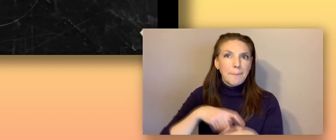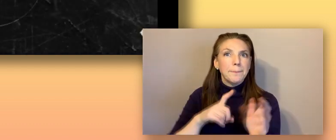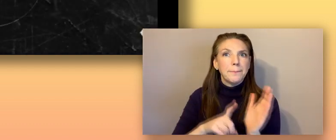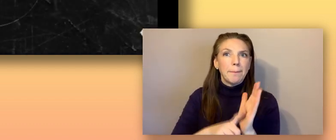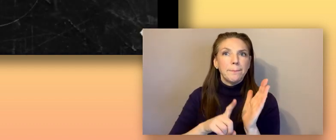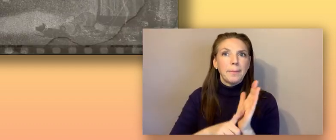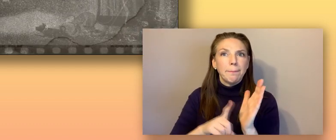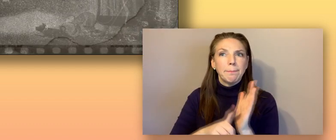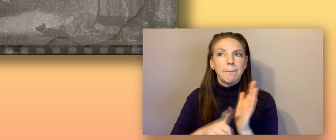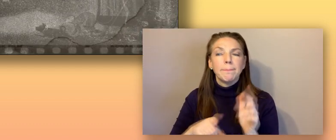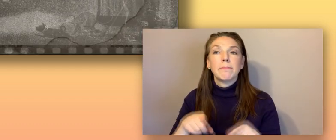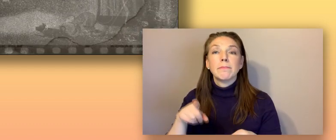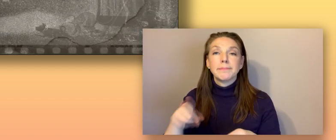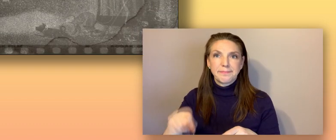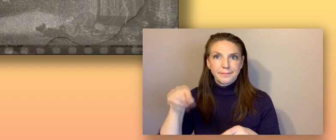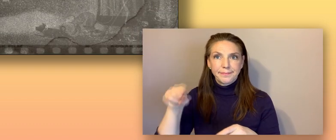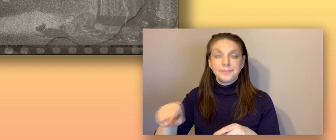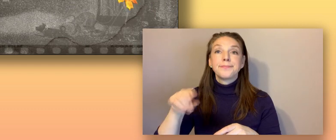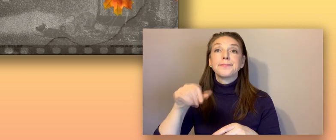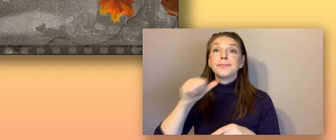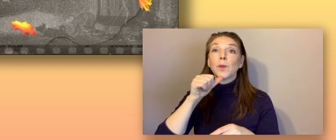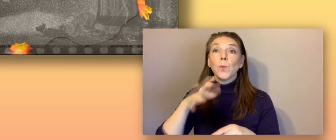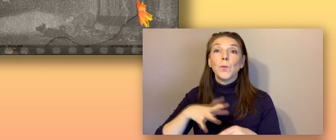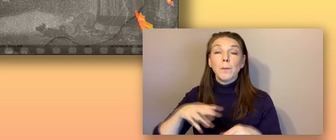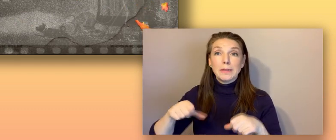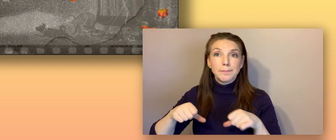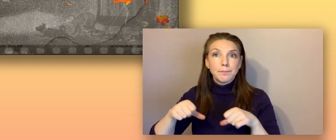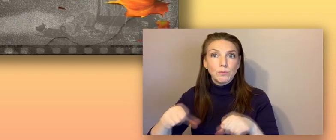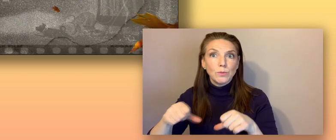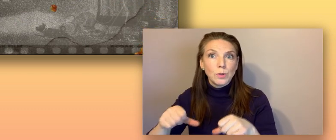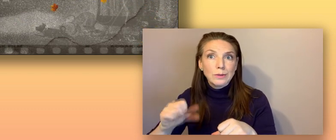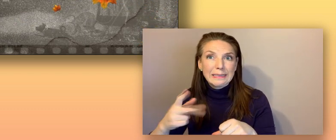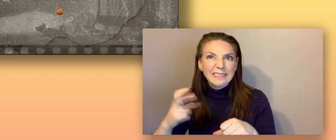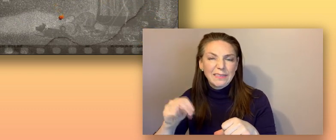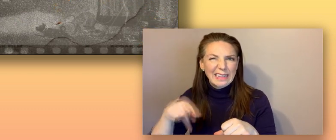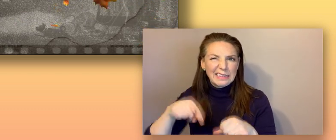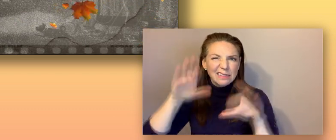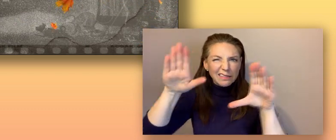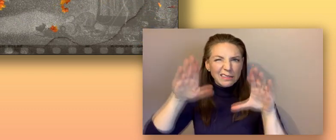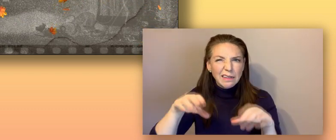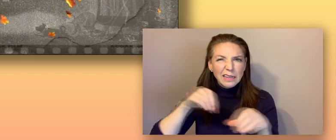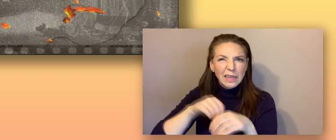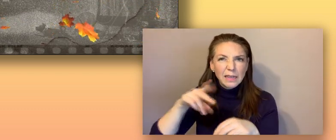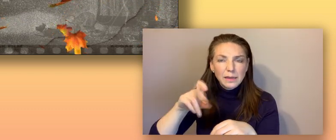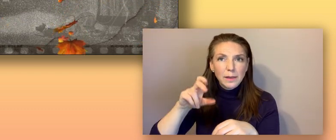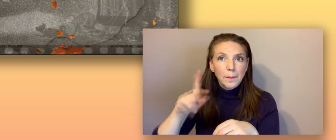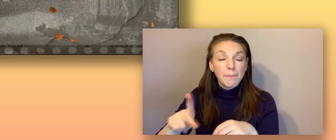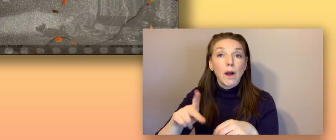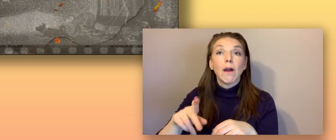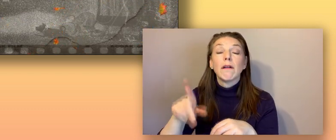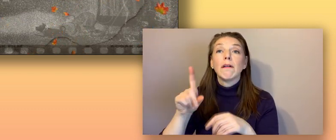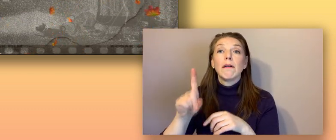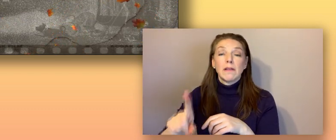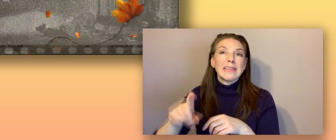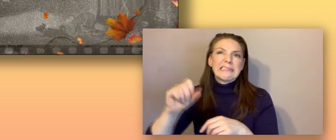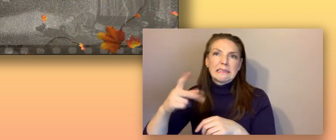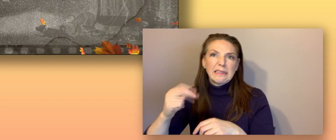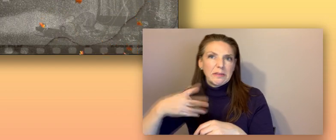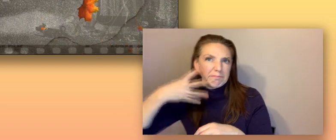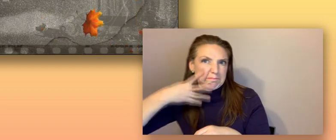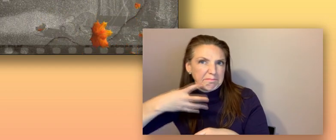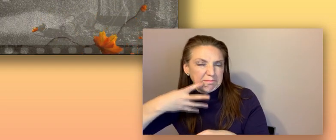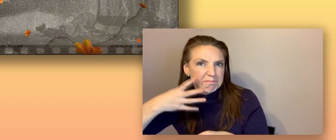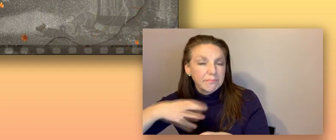Sunday in the park. Woman is pushing Stephen, who is now in the wheelchair, drooling. They are followed by people pushing others